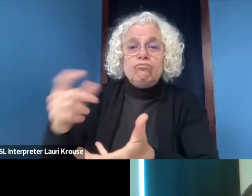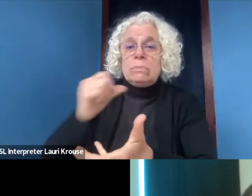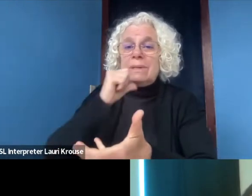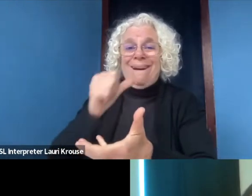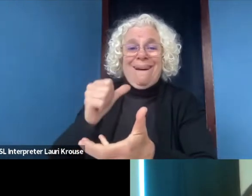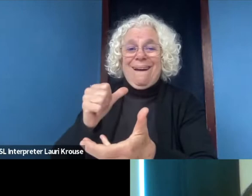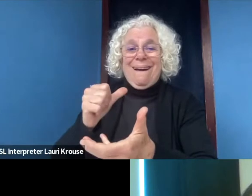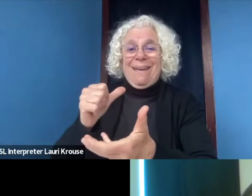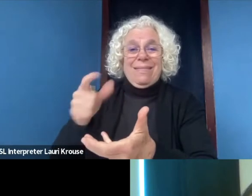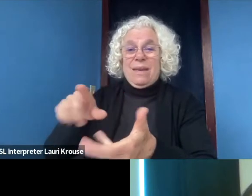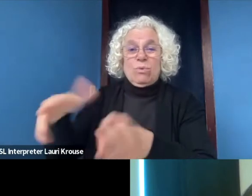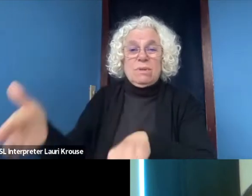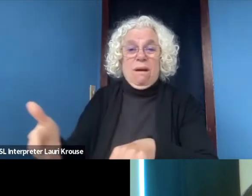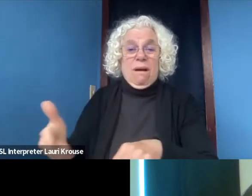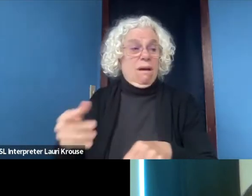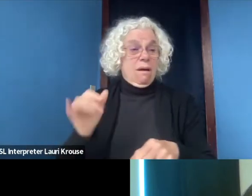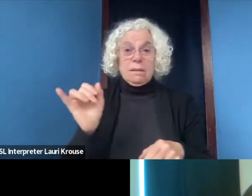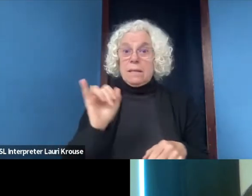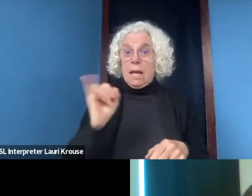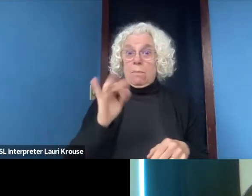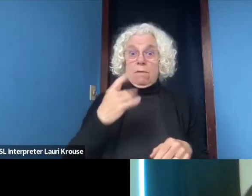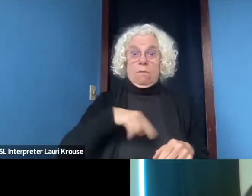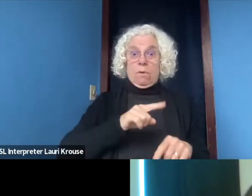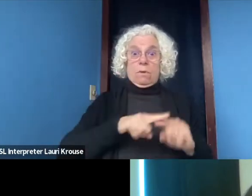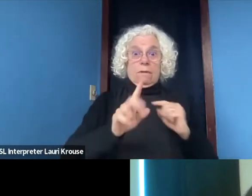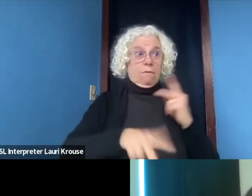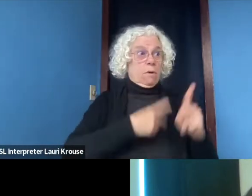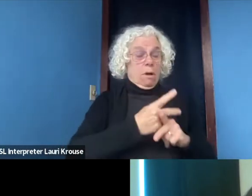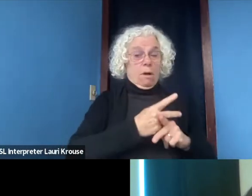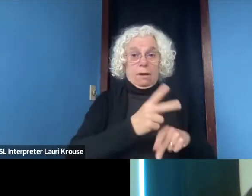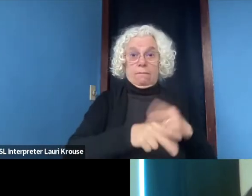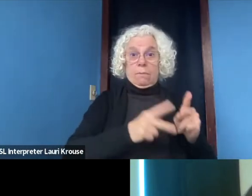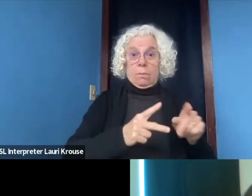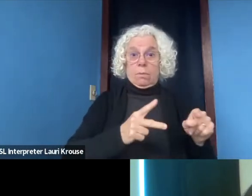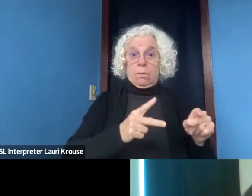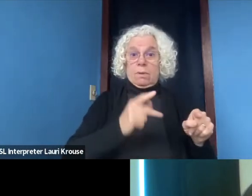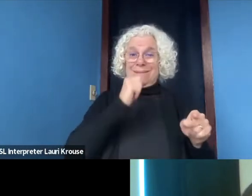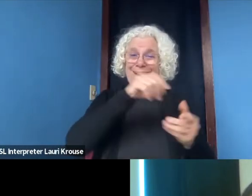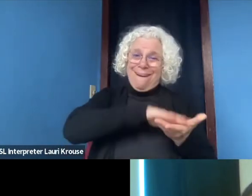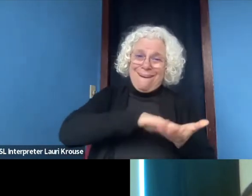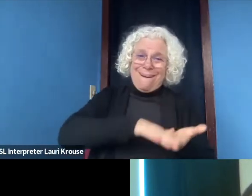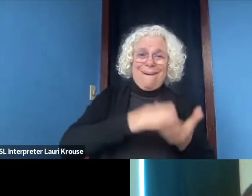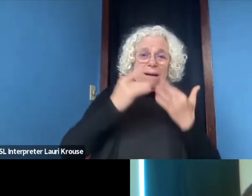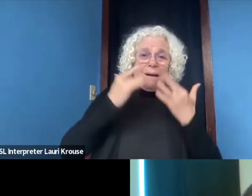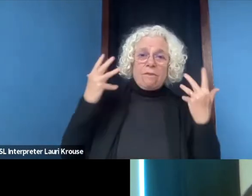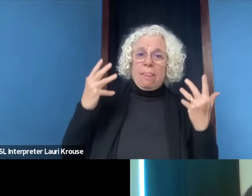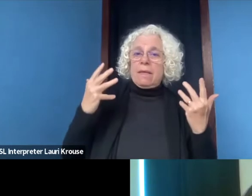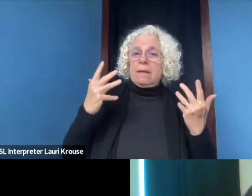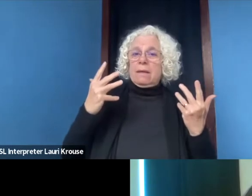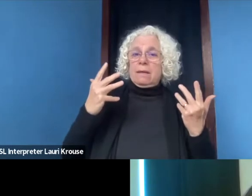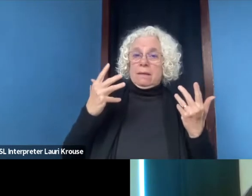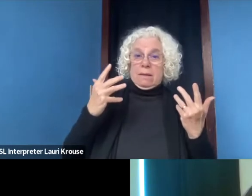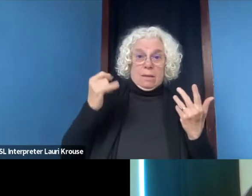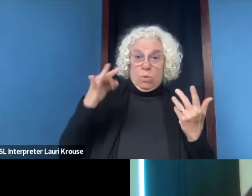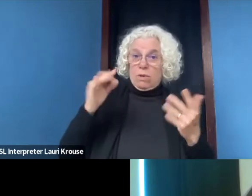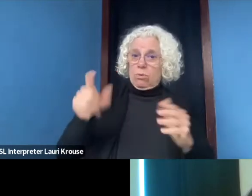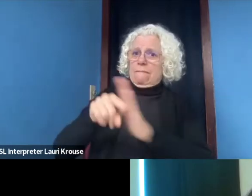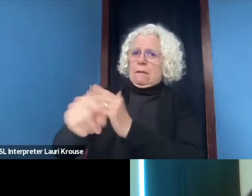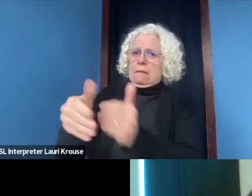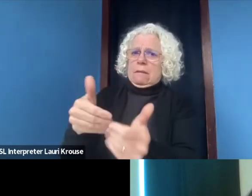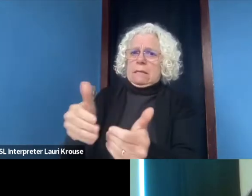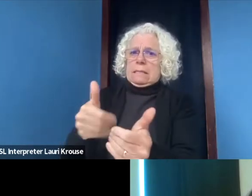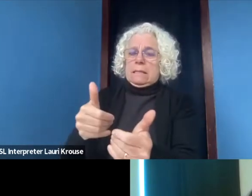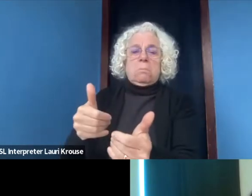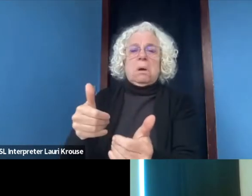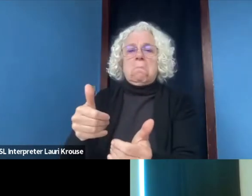them when they arrived. But we didn't. We welcomed them with open arms. And